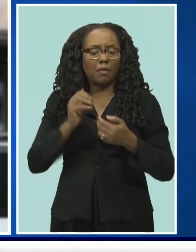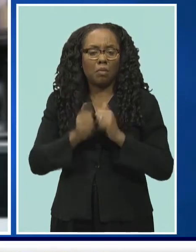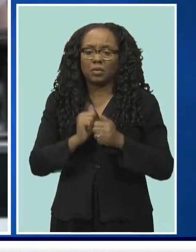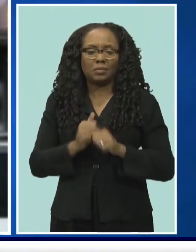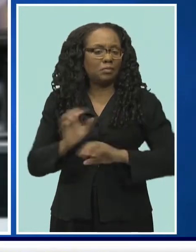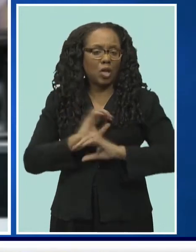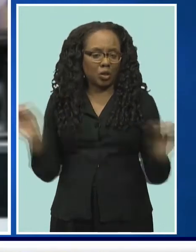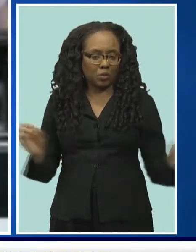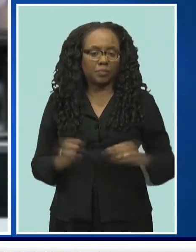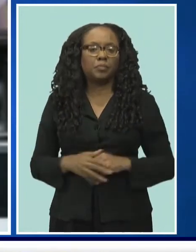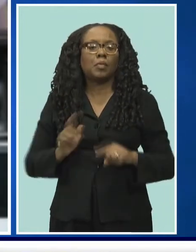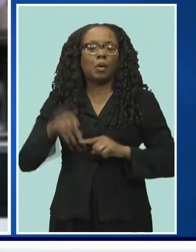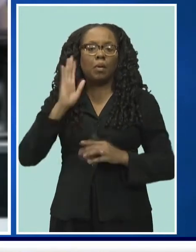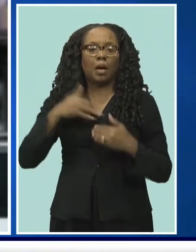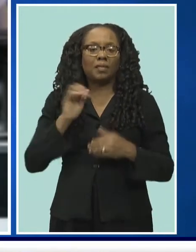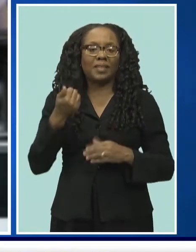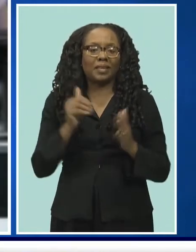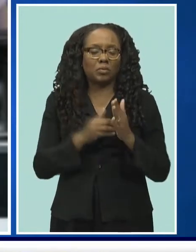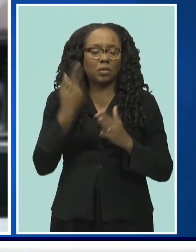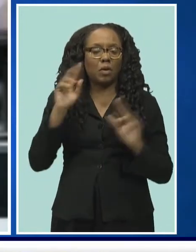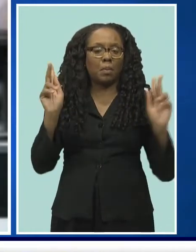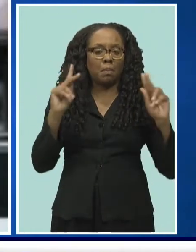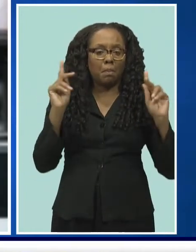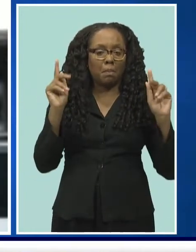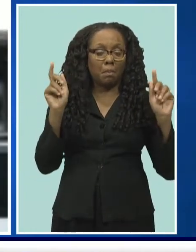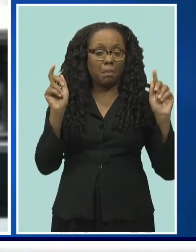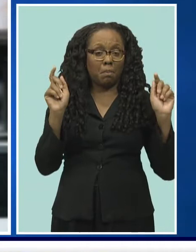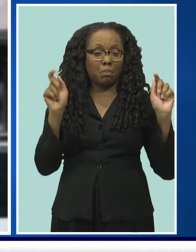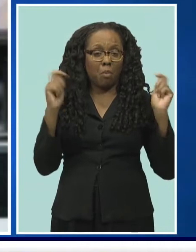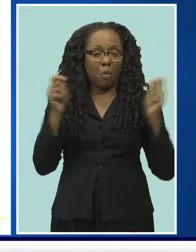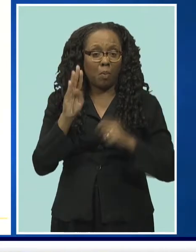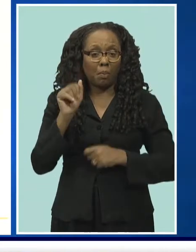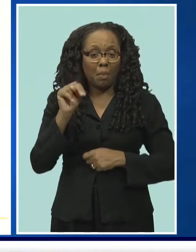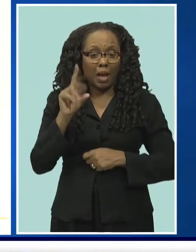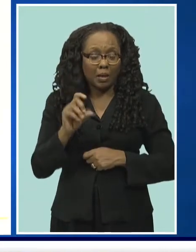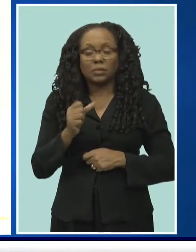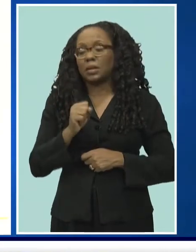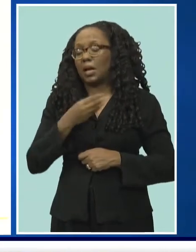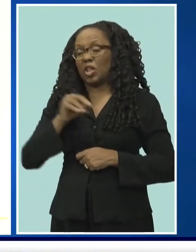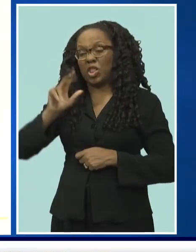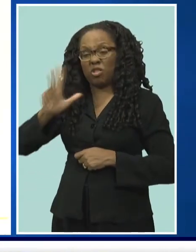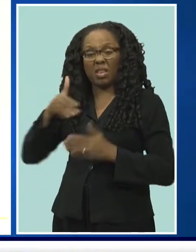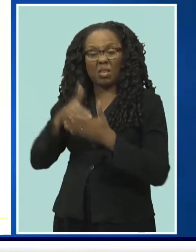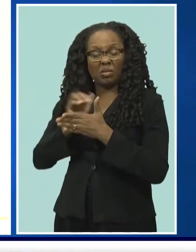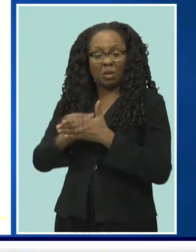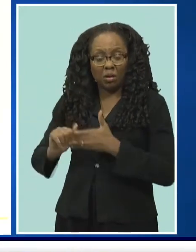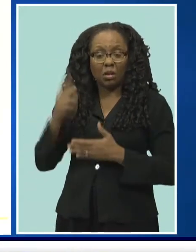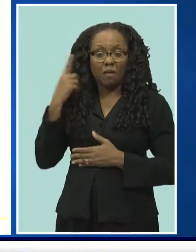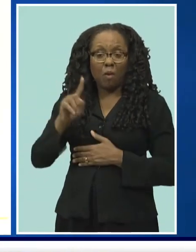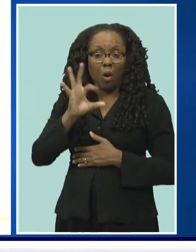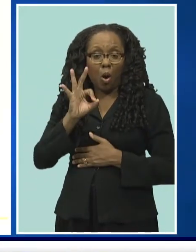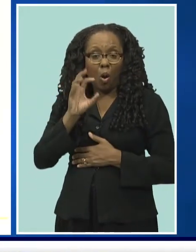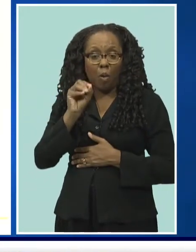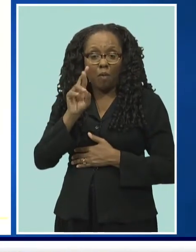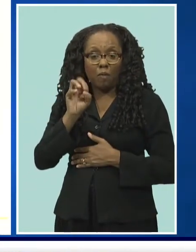Kadooment bands and $3,000 for those on the road for 4-Day Morning. Government has agreed that a subvention